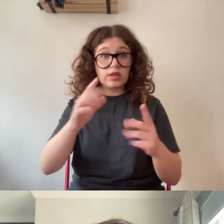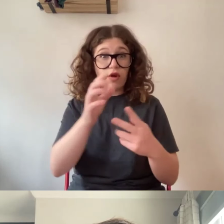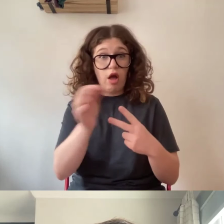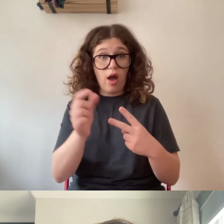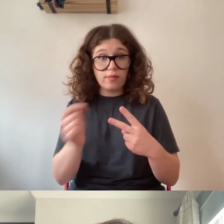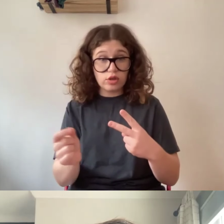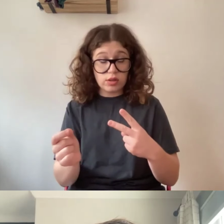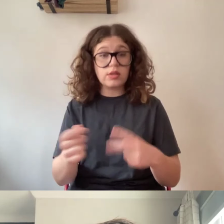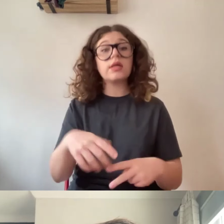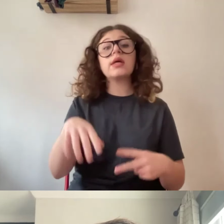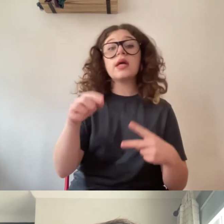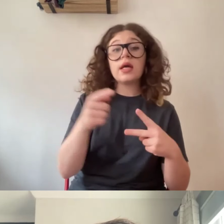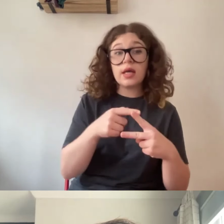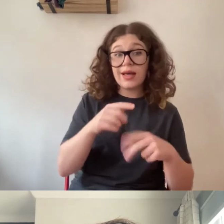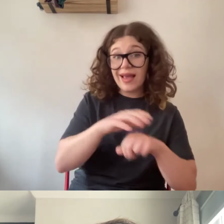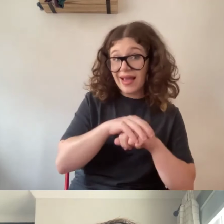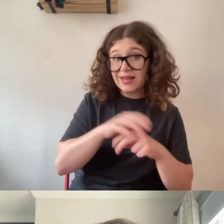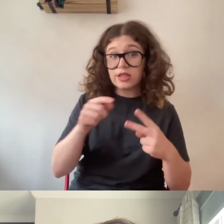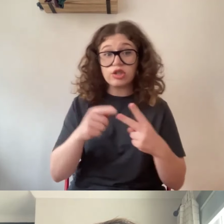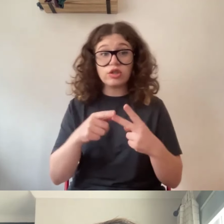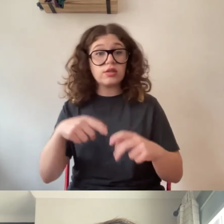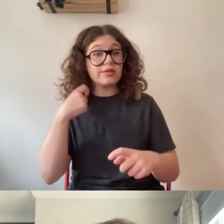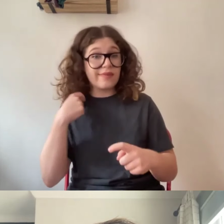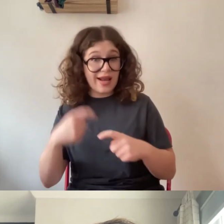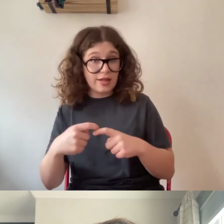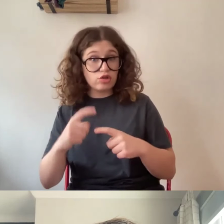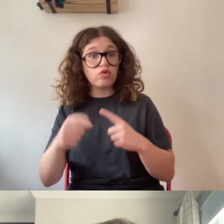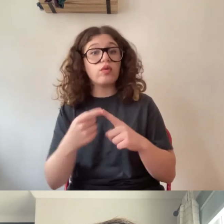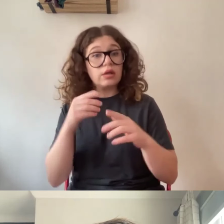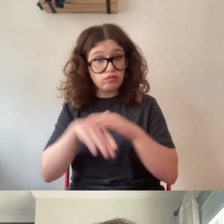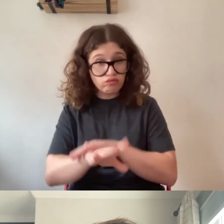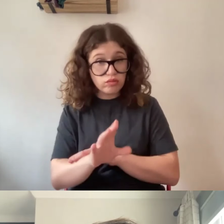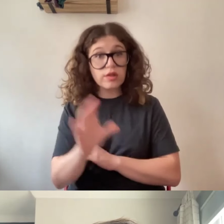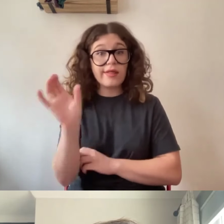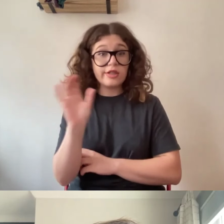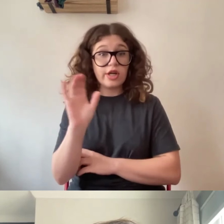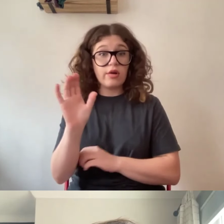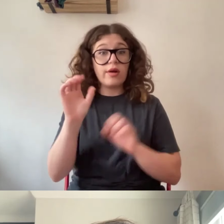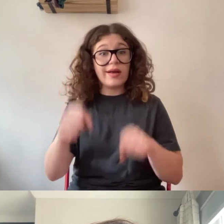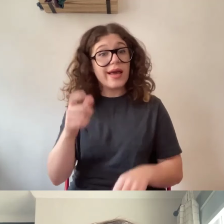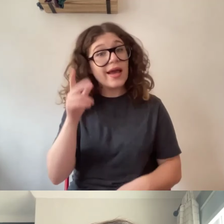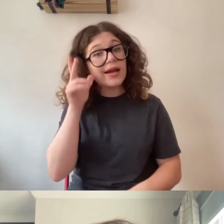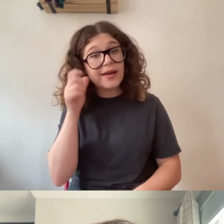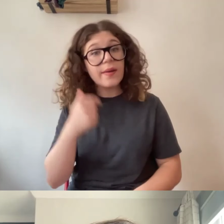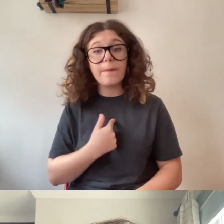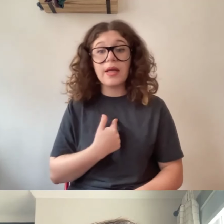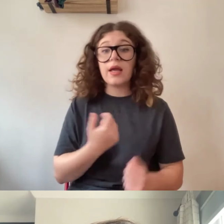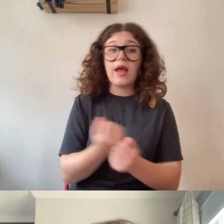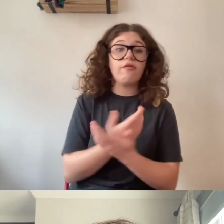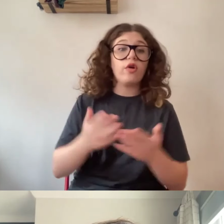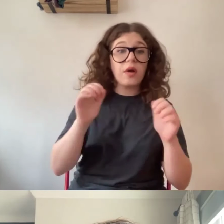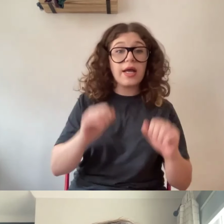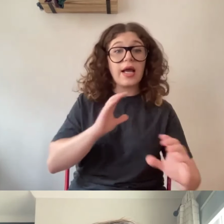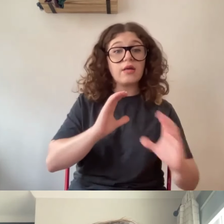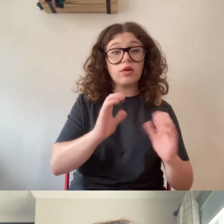English. So once you get into the channel, you're going to be able to hear me and everybody will be able to communicate with